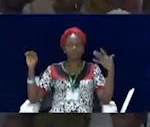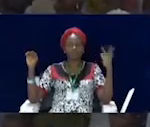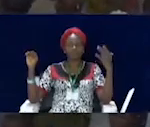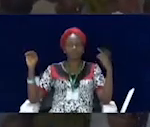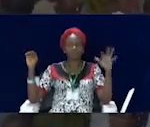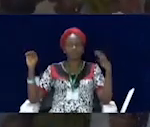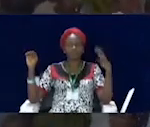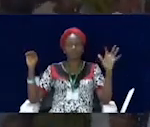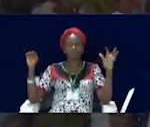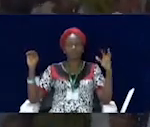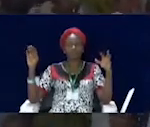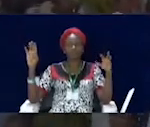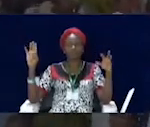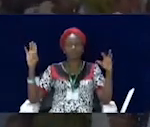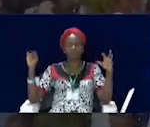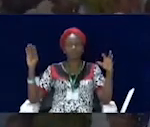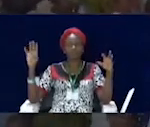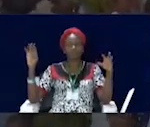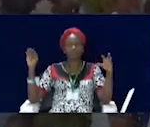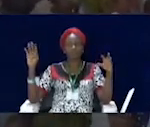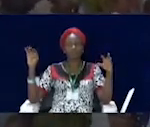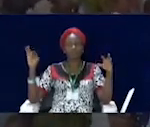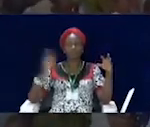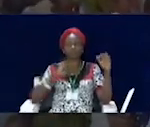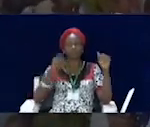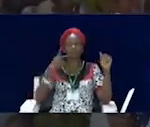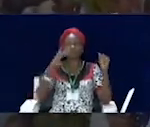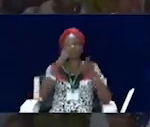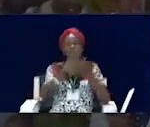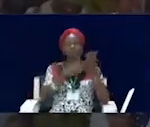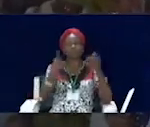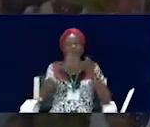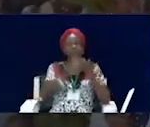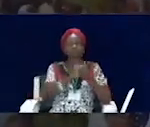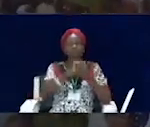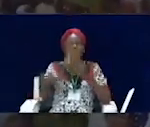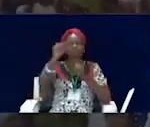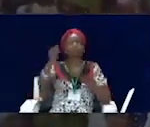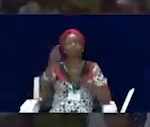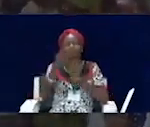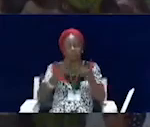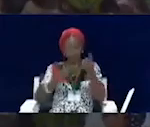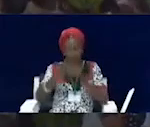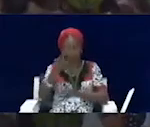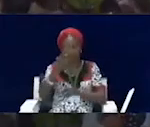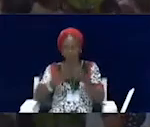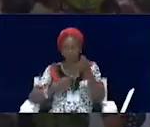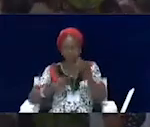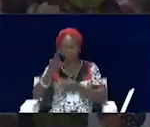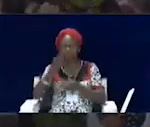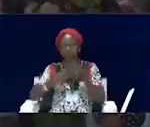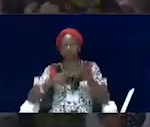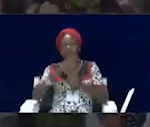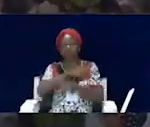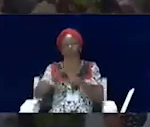4. I can see some of you see far away. Just keep coming, keep coming. Don't